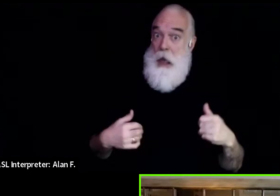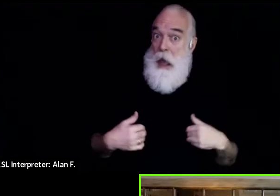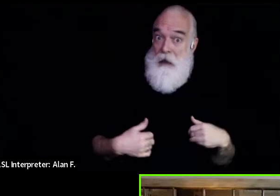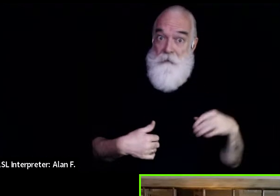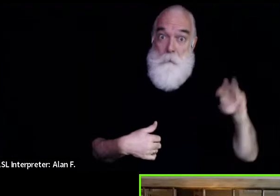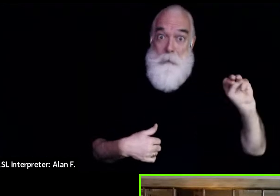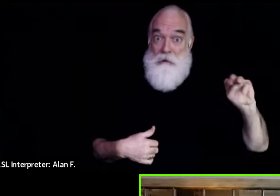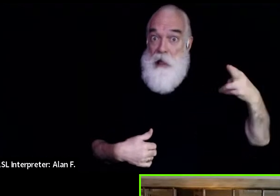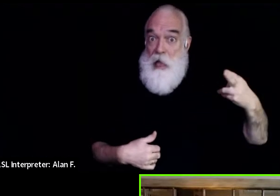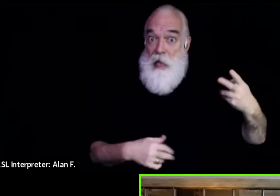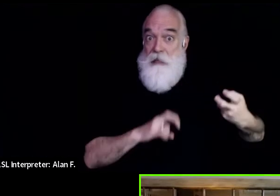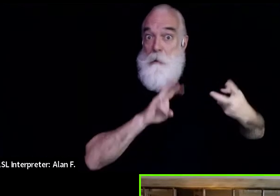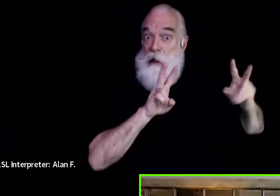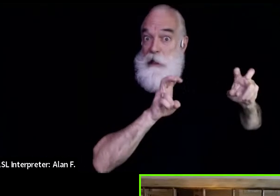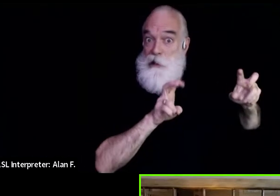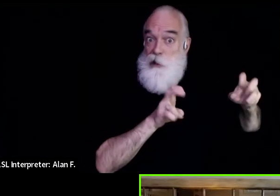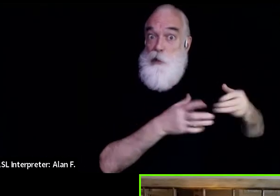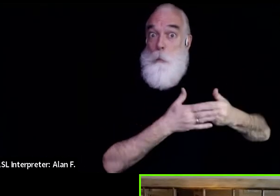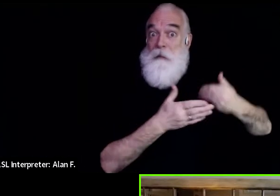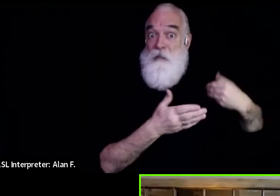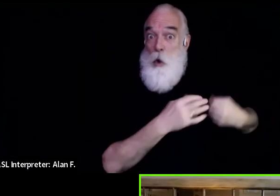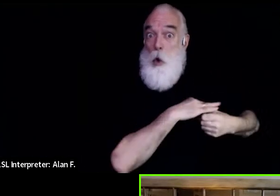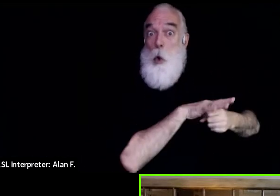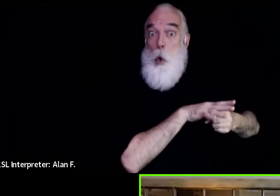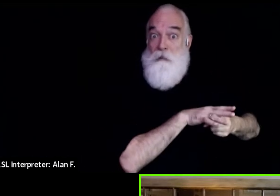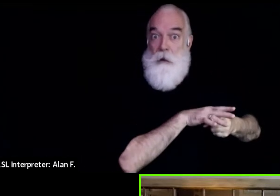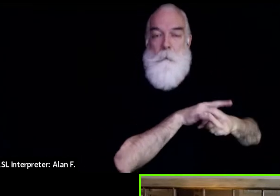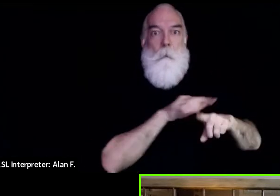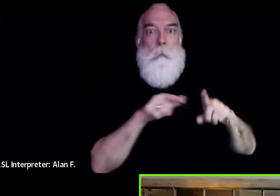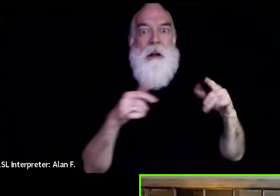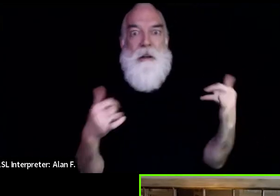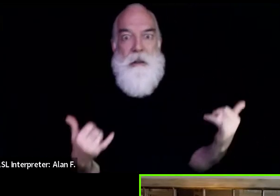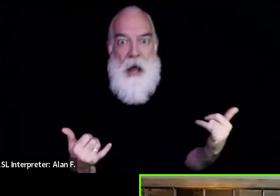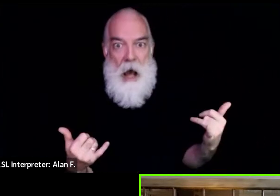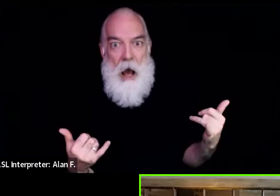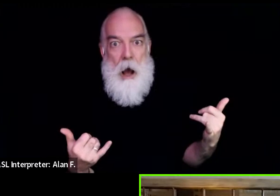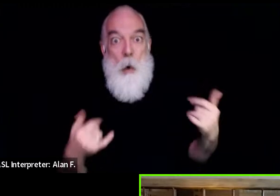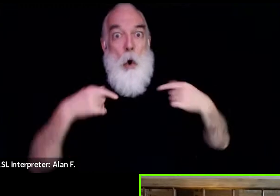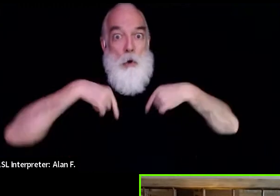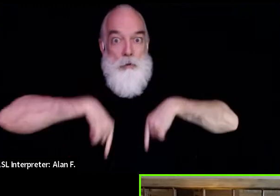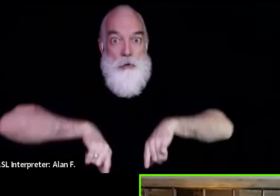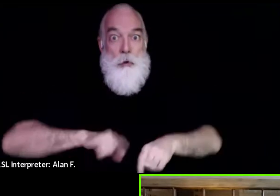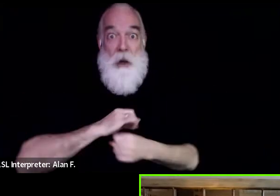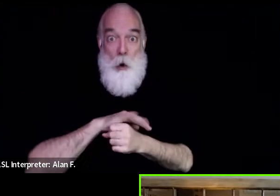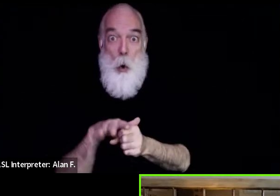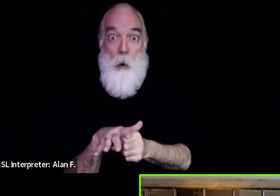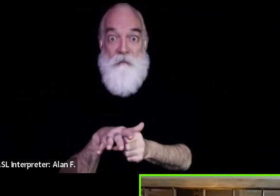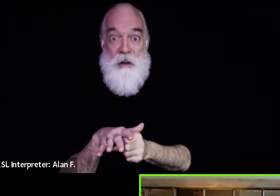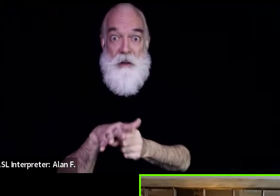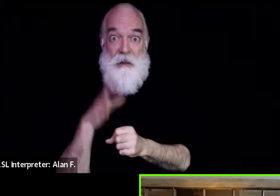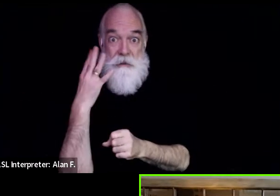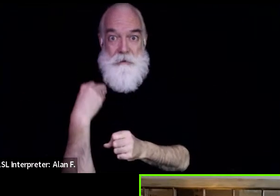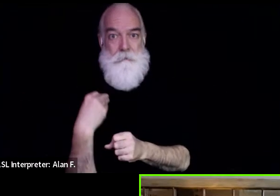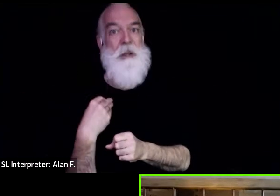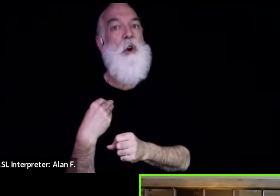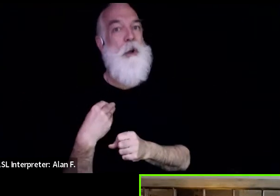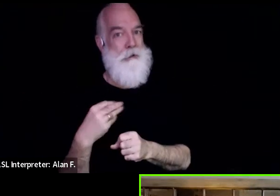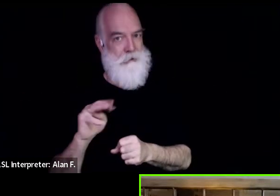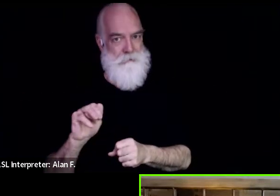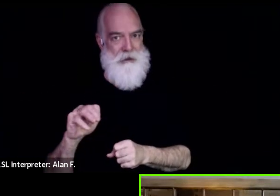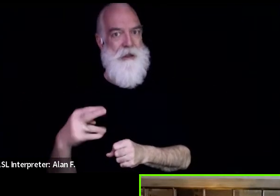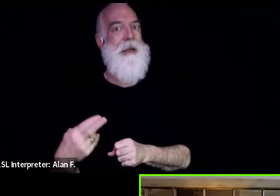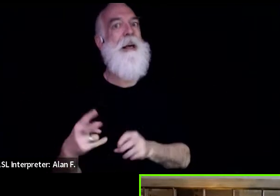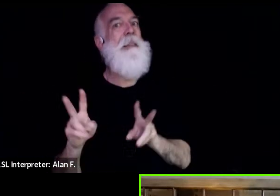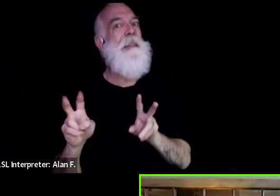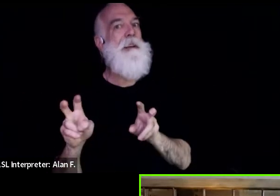challenges, mental health challenges, have experienced them during COVID. And I think that's what you are seeing play out. So